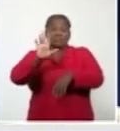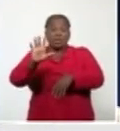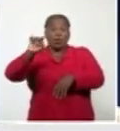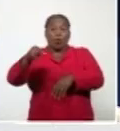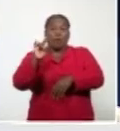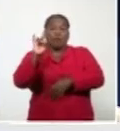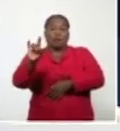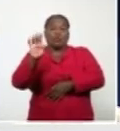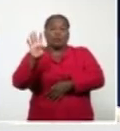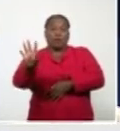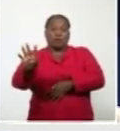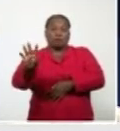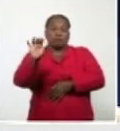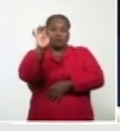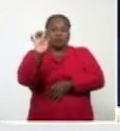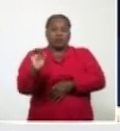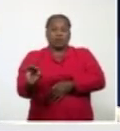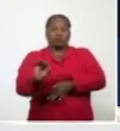5.94%.